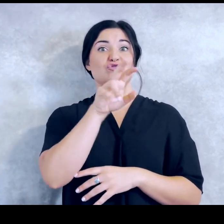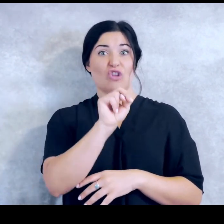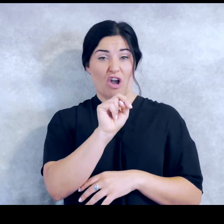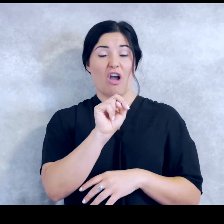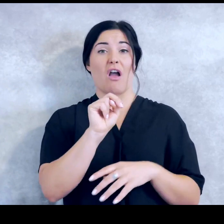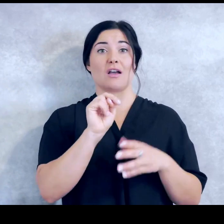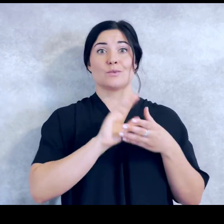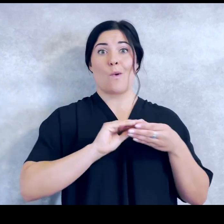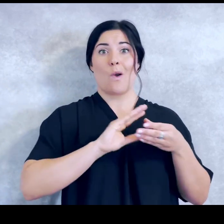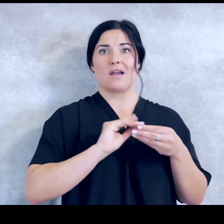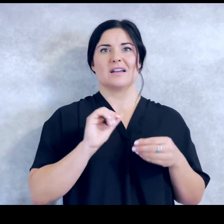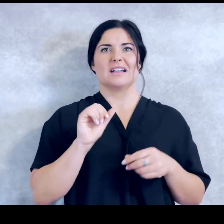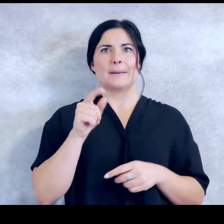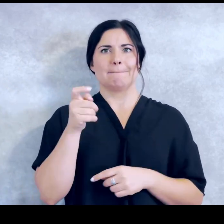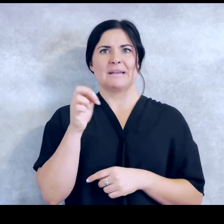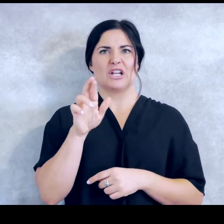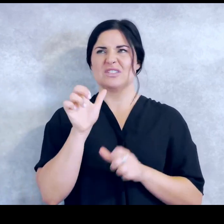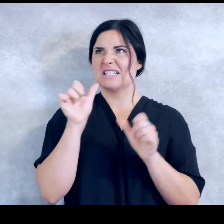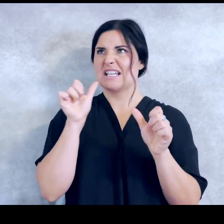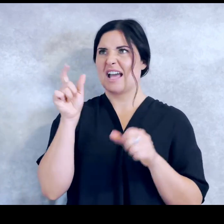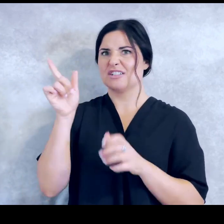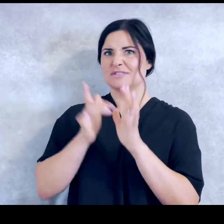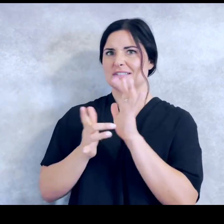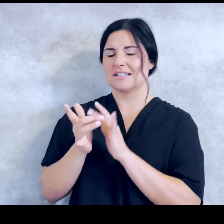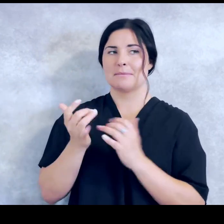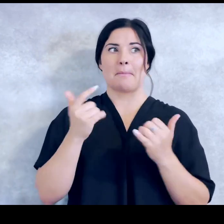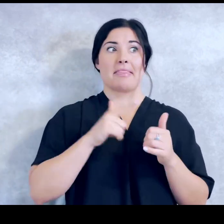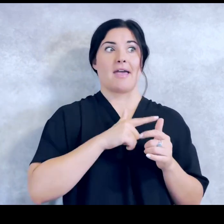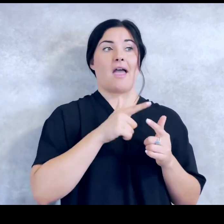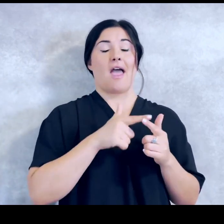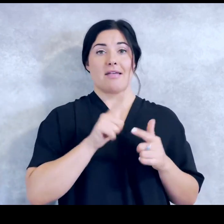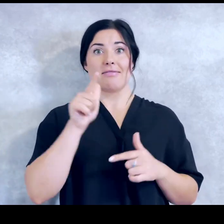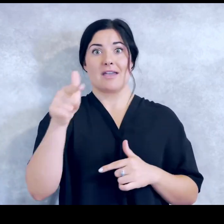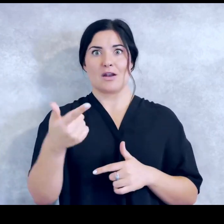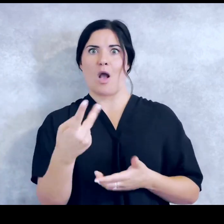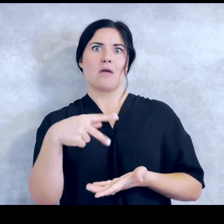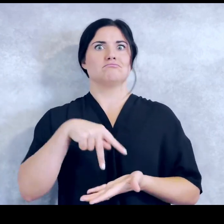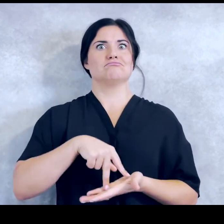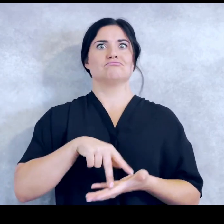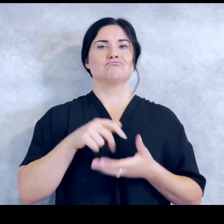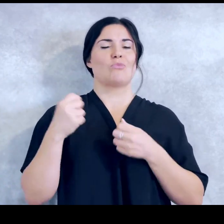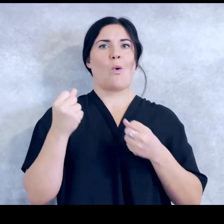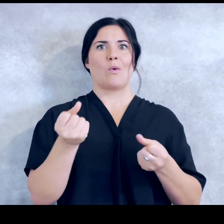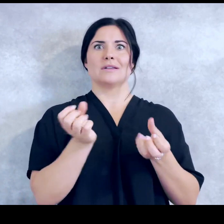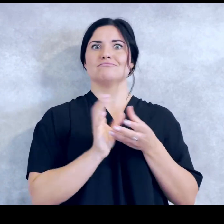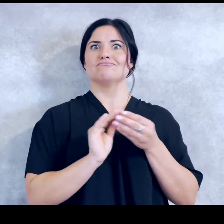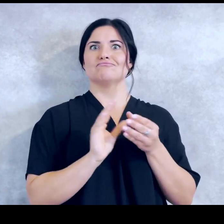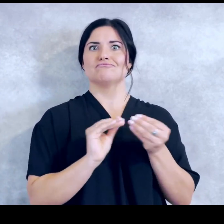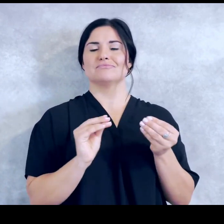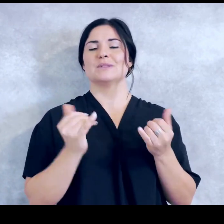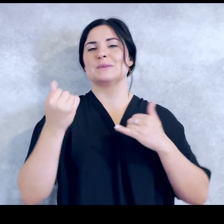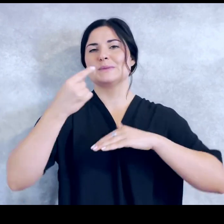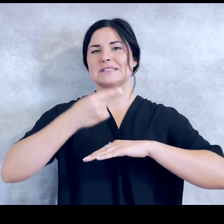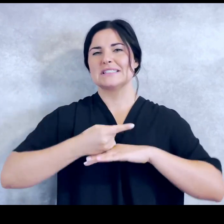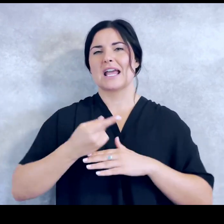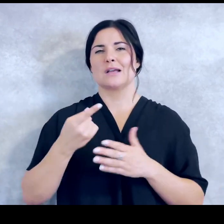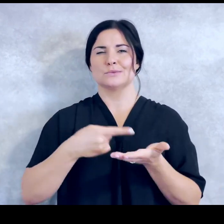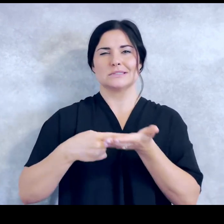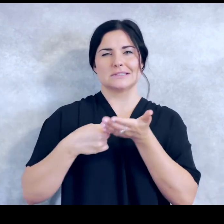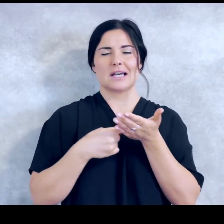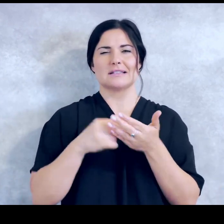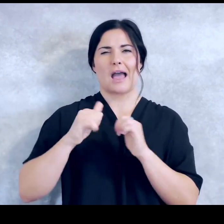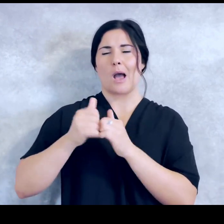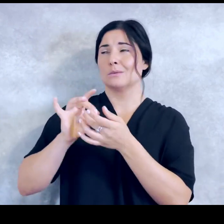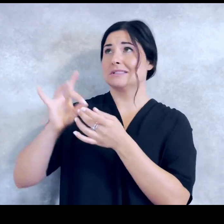John, we see Peter denying Jesus, and now he's standing up boldly for him. And so today I want to talk to you guys about the way that the Spirit transforms